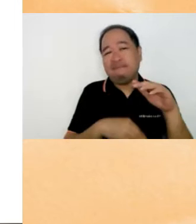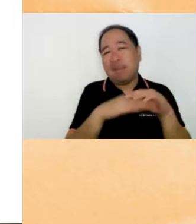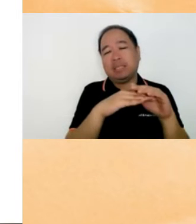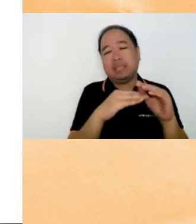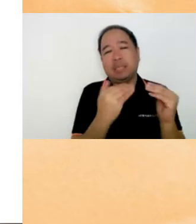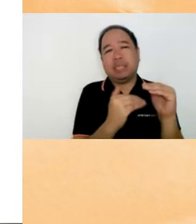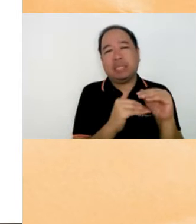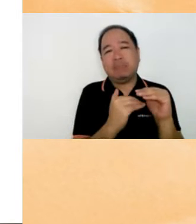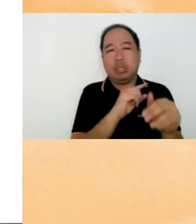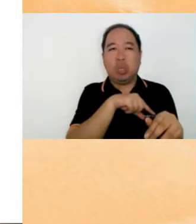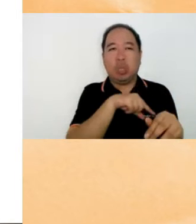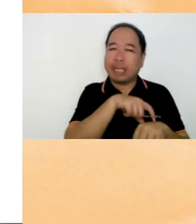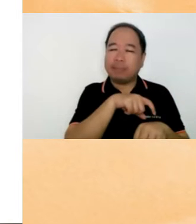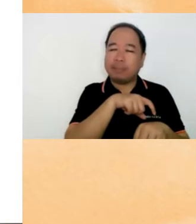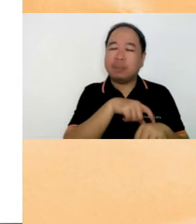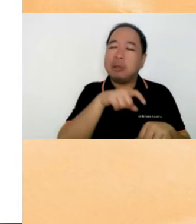time.